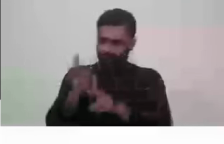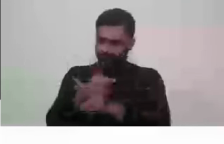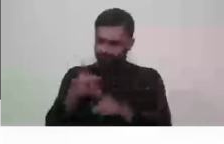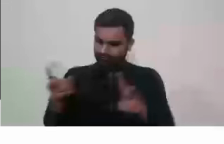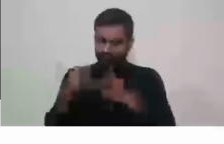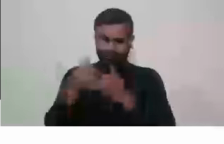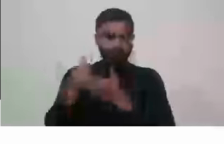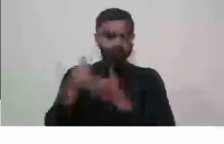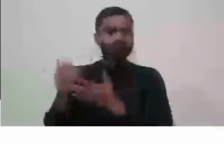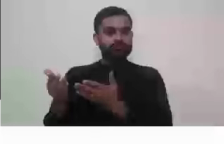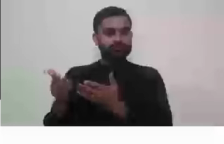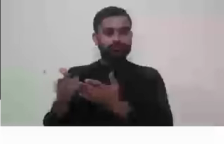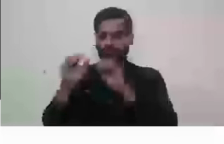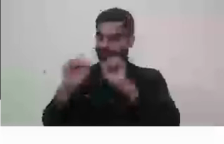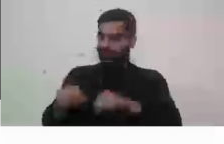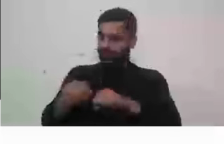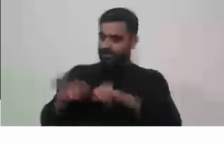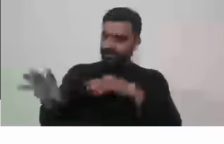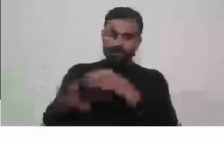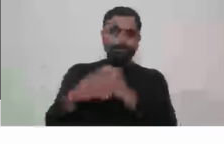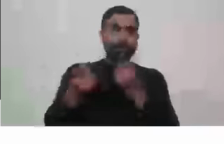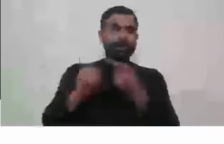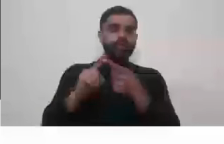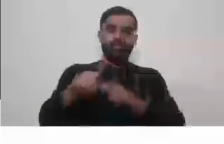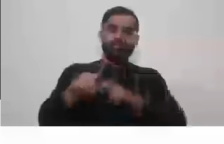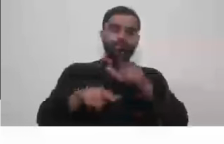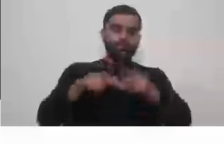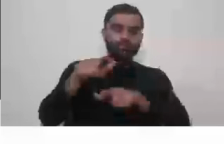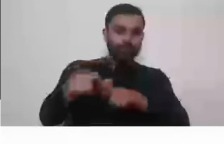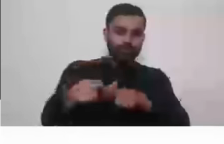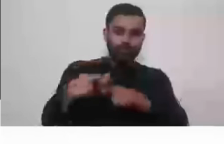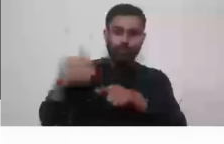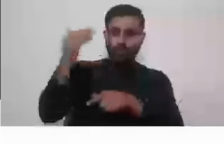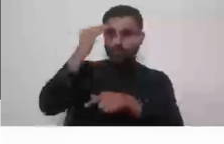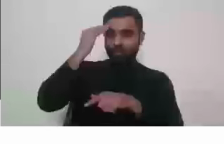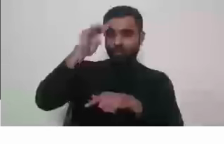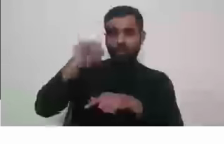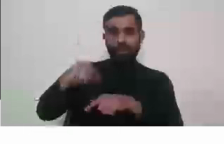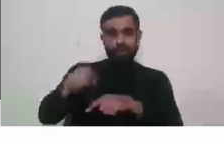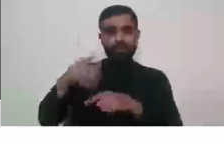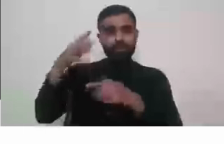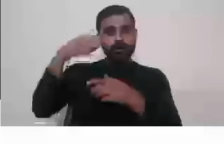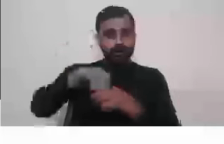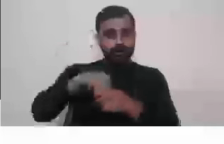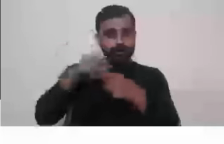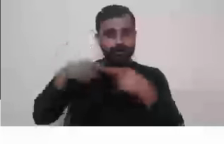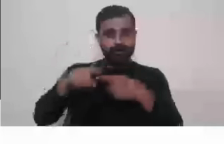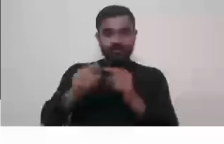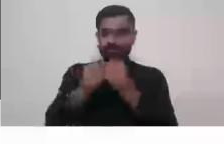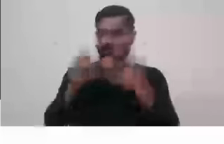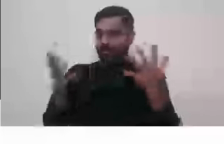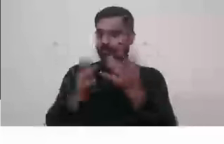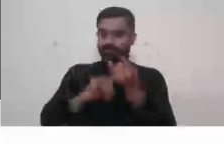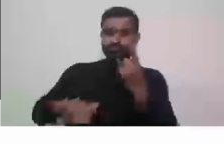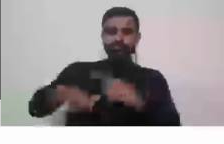It's like, it has been happening since ages. We are just acknowledging it, and acknowledging it itself has a lot many social